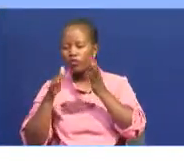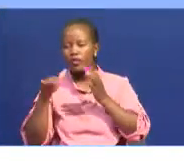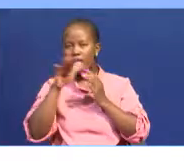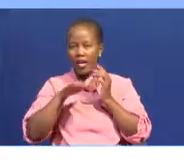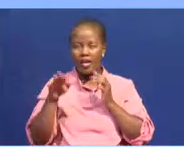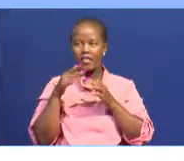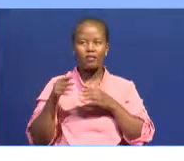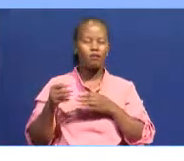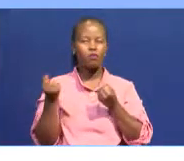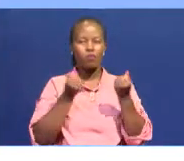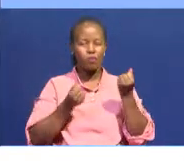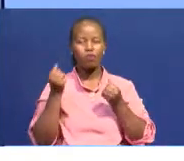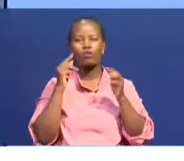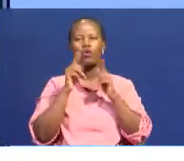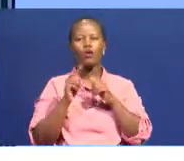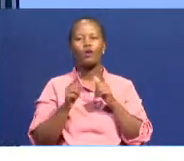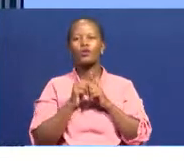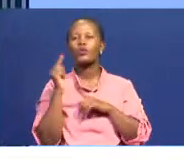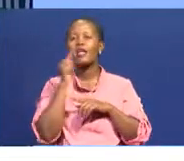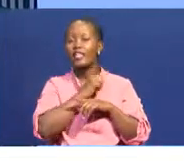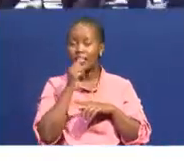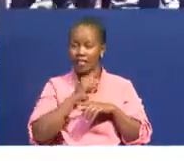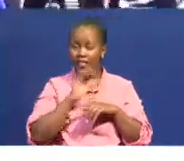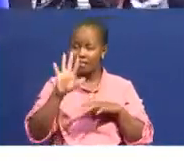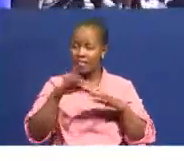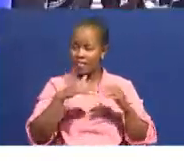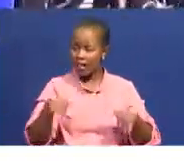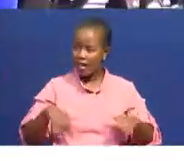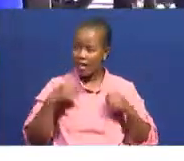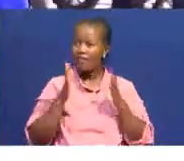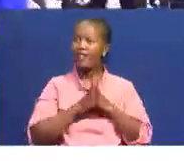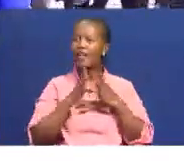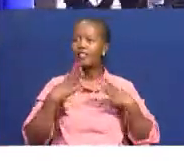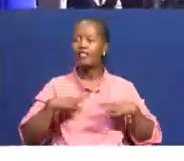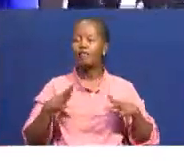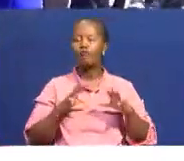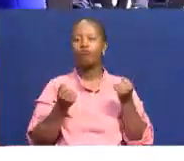by doing so, they are also endangering their lives and that of motorists.